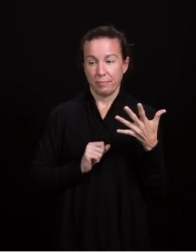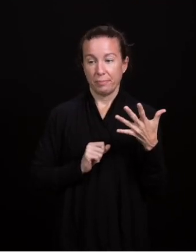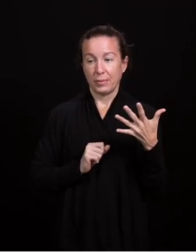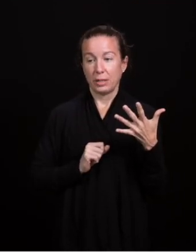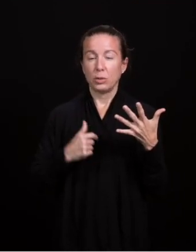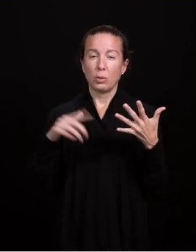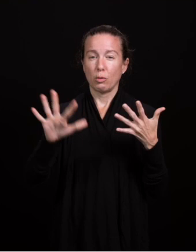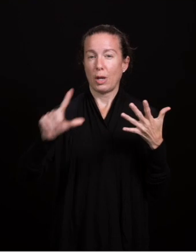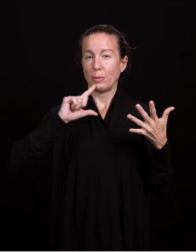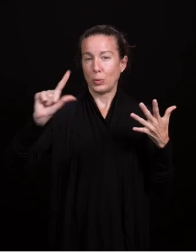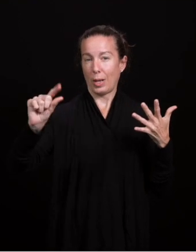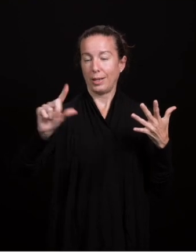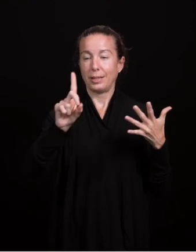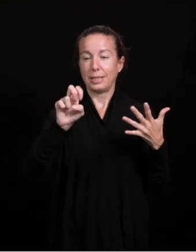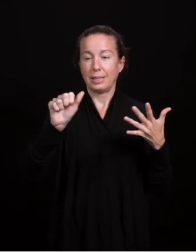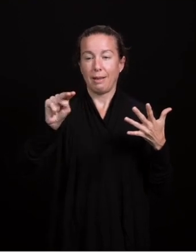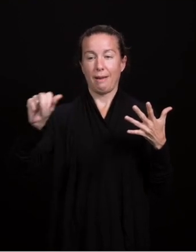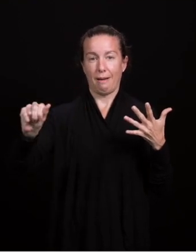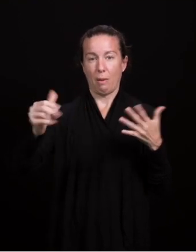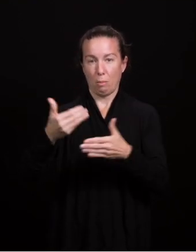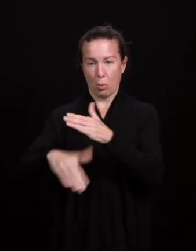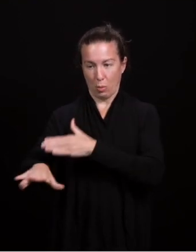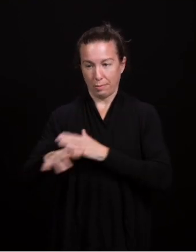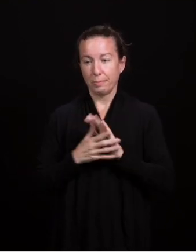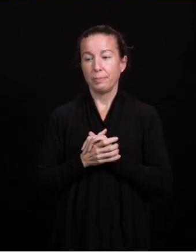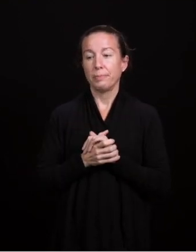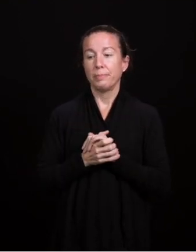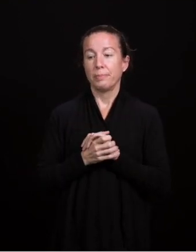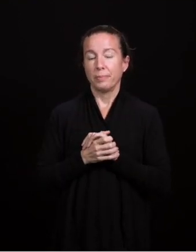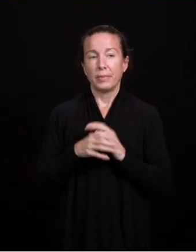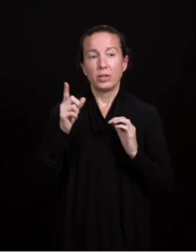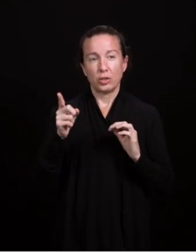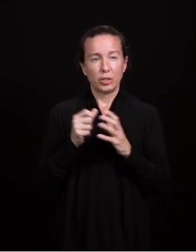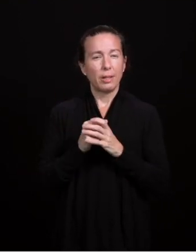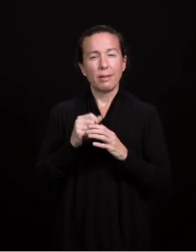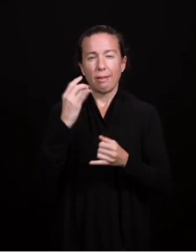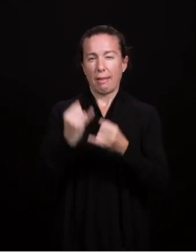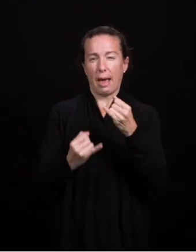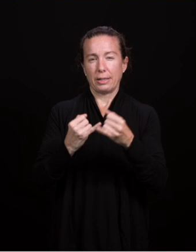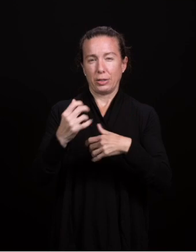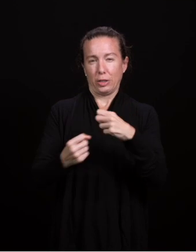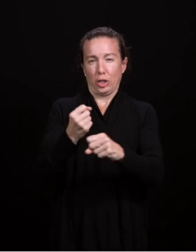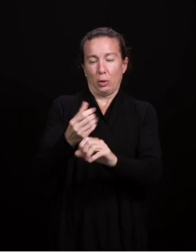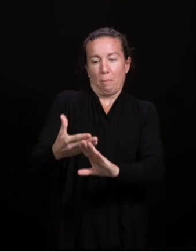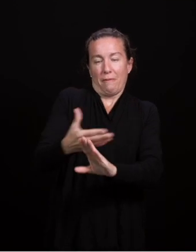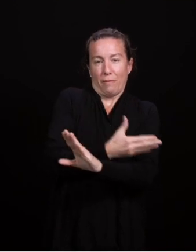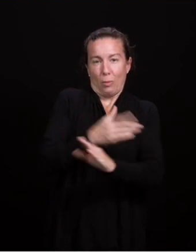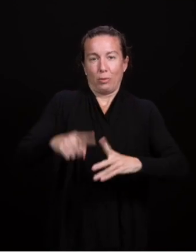my mid-20s when Deanna was born. She was that last year before they started the newborn hearing